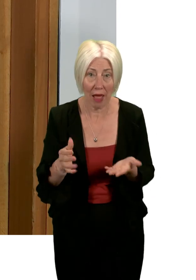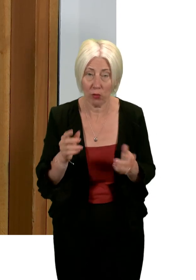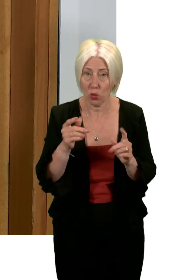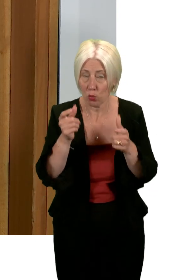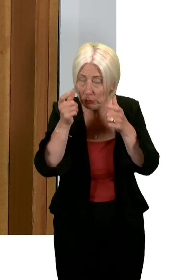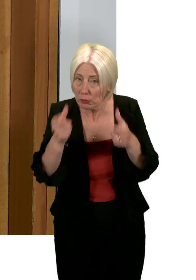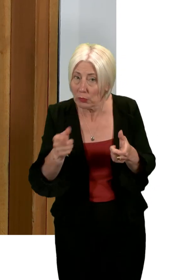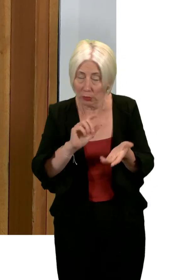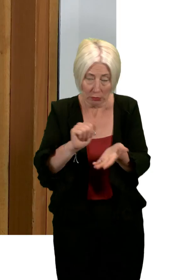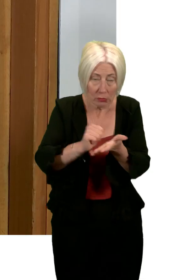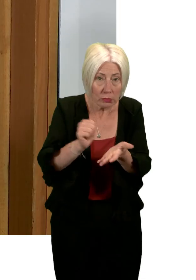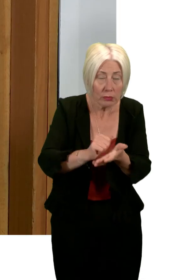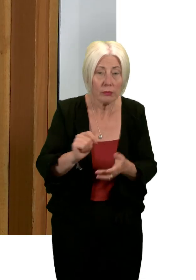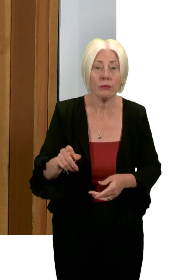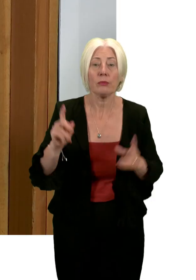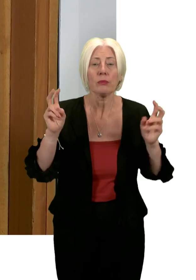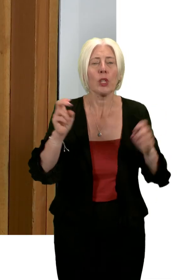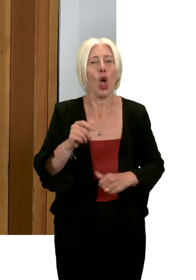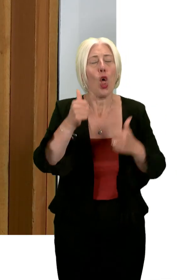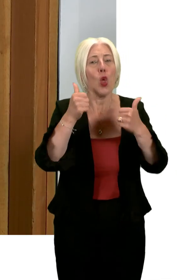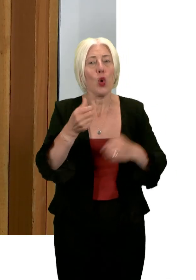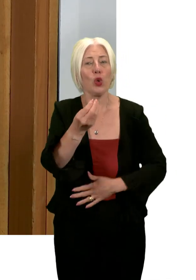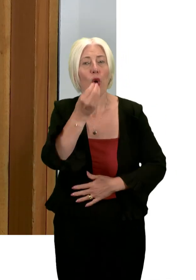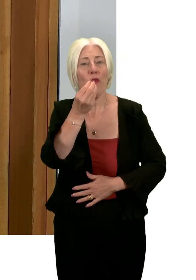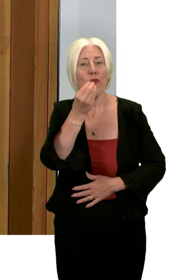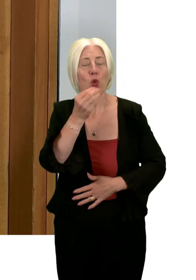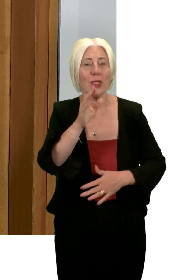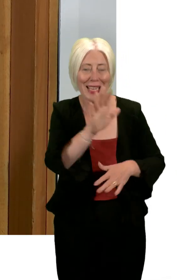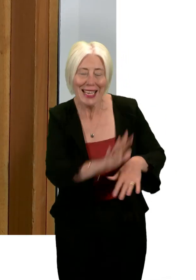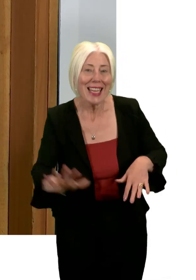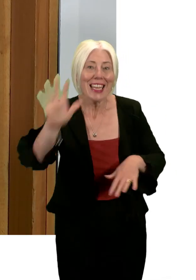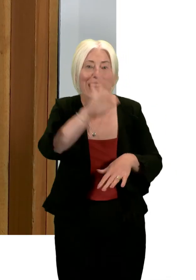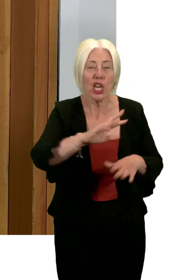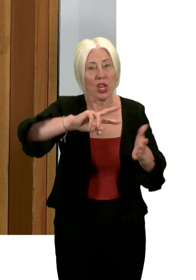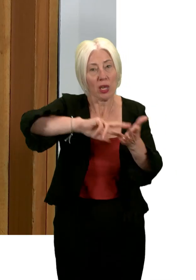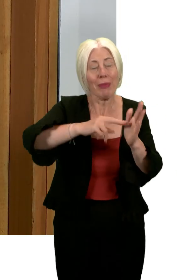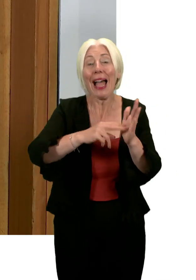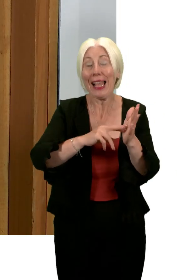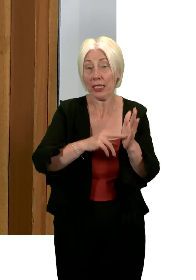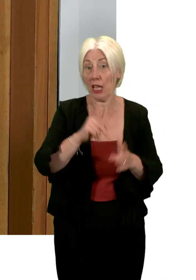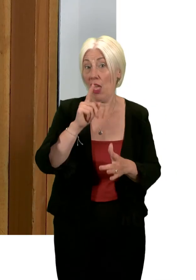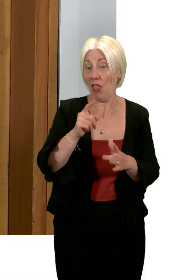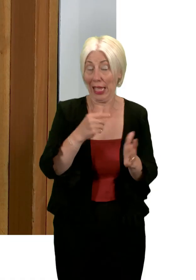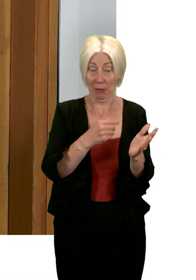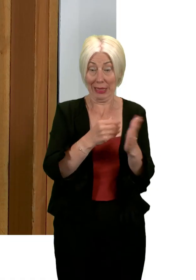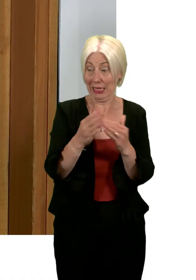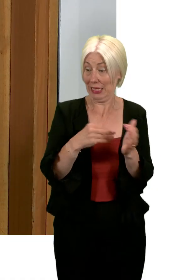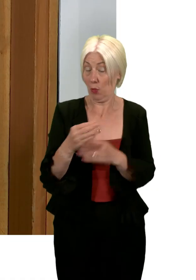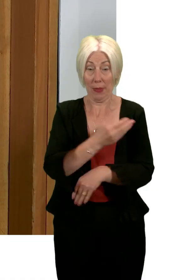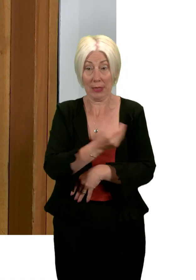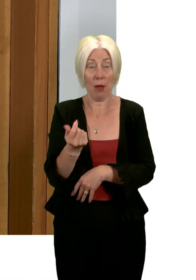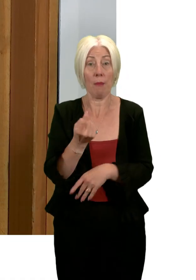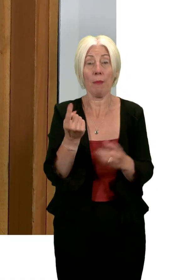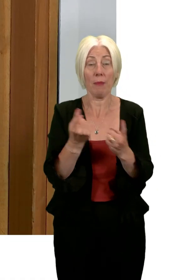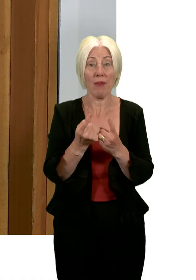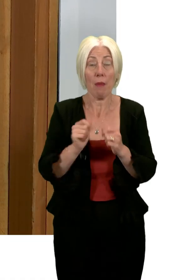I think that the Good Food Nation plan is going to try and address some of these issues that can be, what Gary said, implemented at